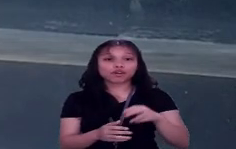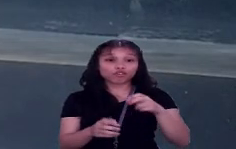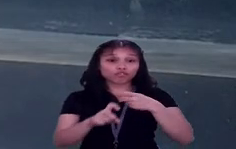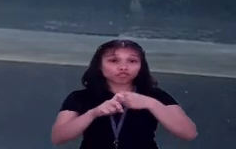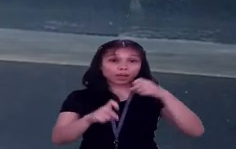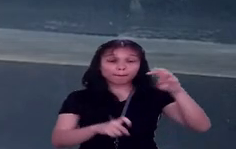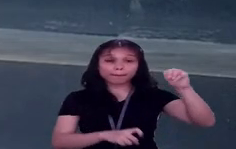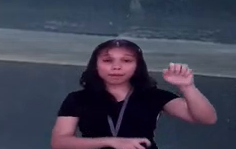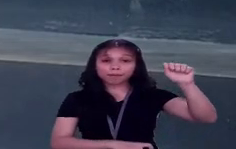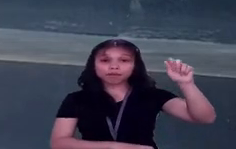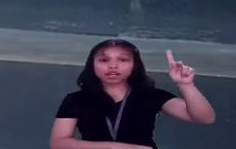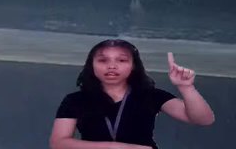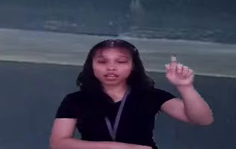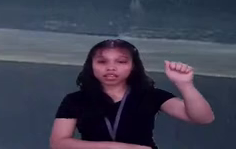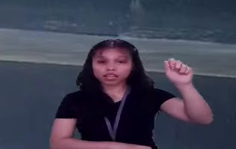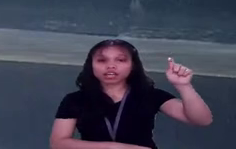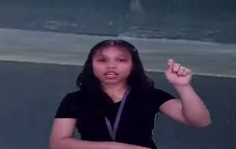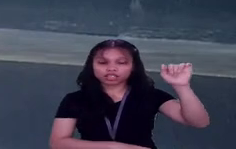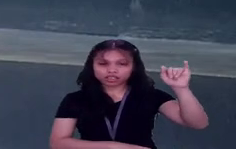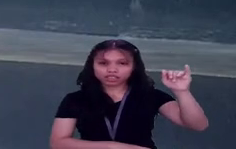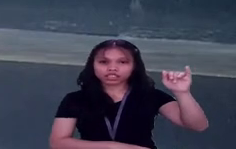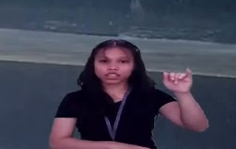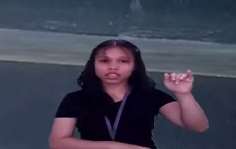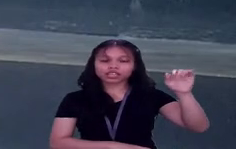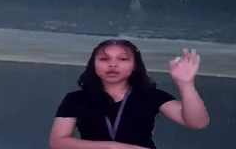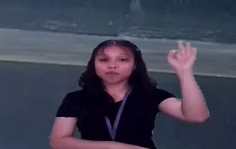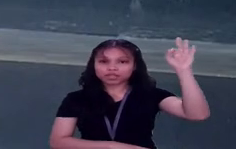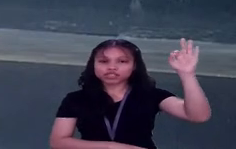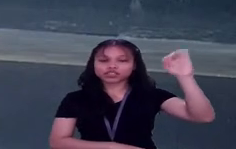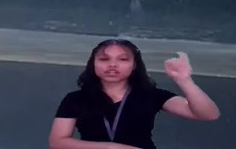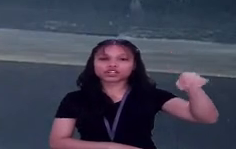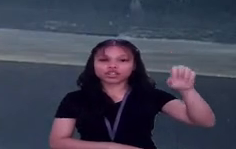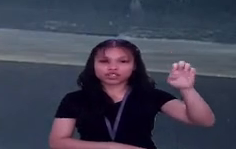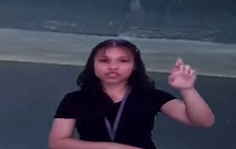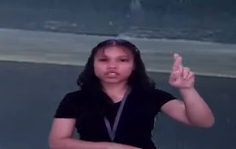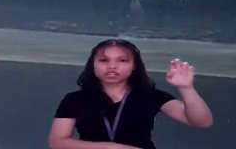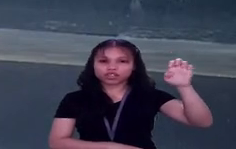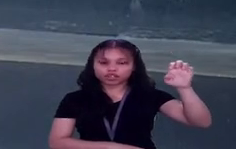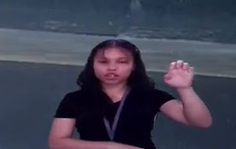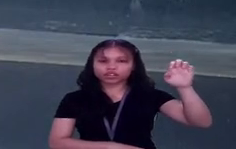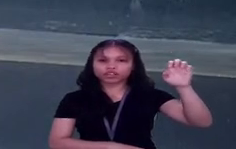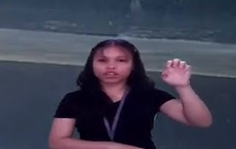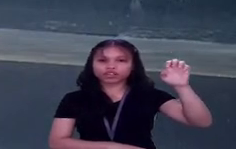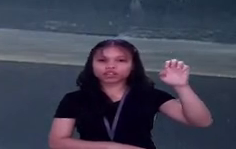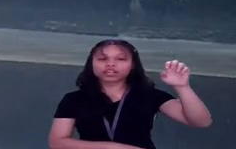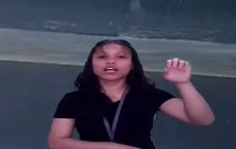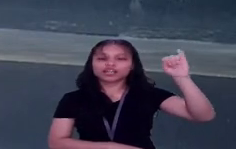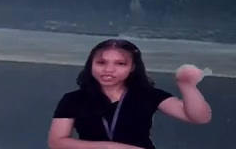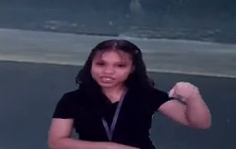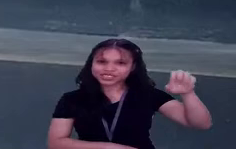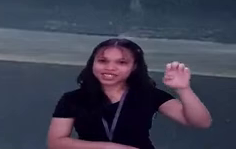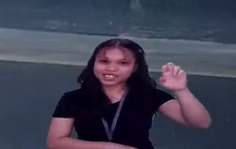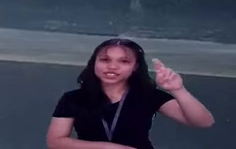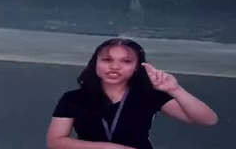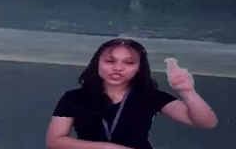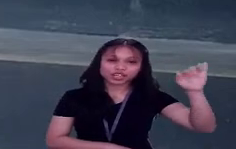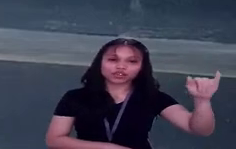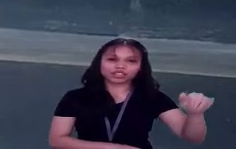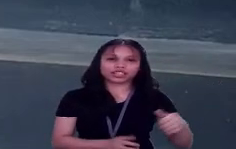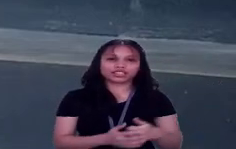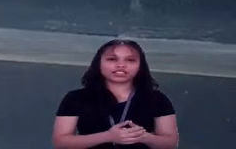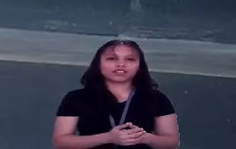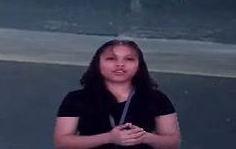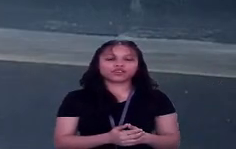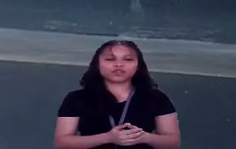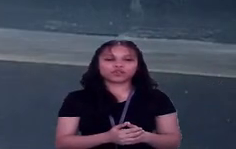Makati. My sending pastor, Pastor Jerry Nable. Mukha na po akong Indiano. Huwag niyo na pong hayaang mga amoy pang Indiano sa